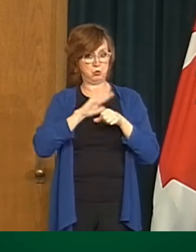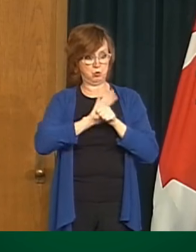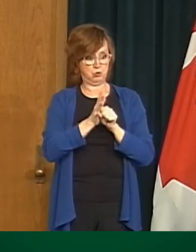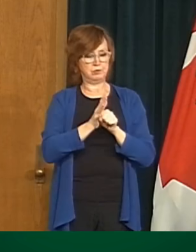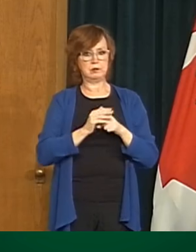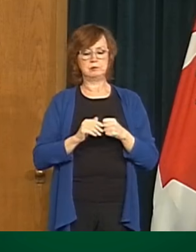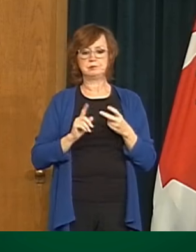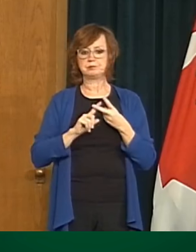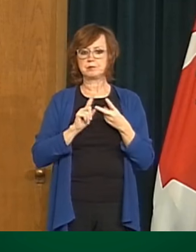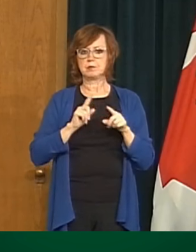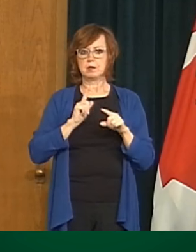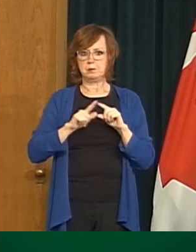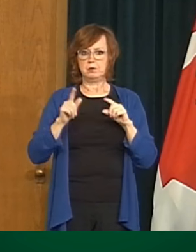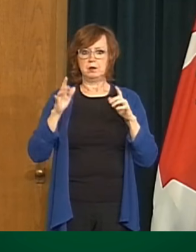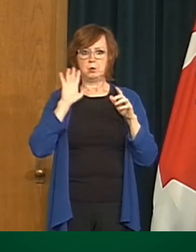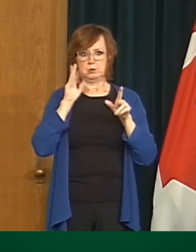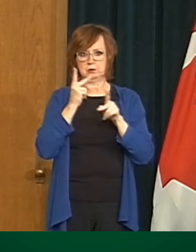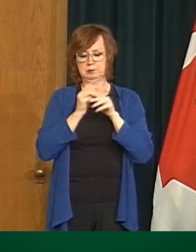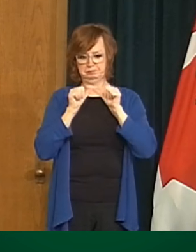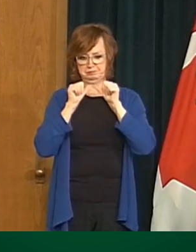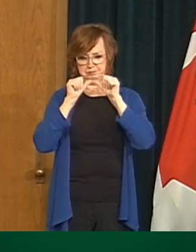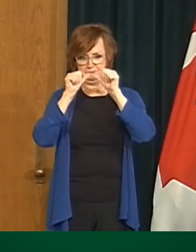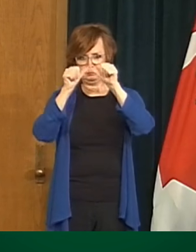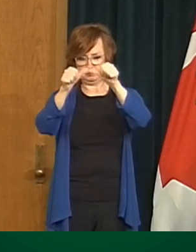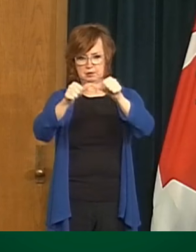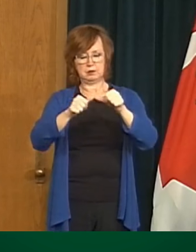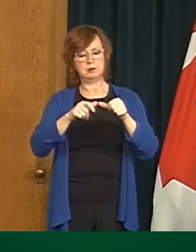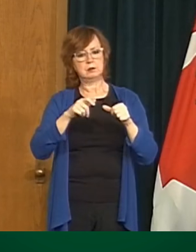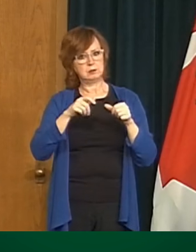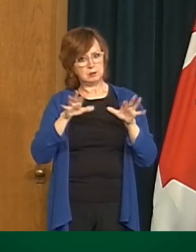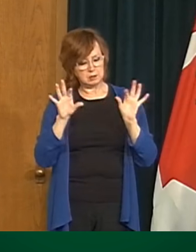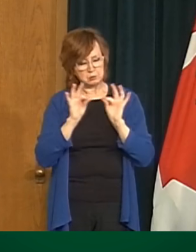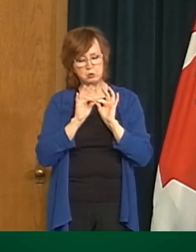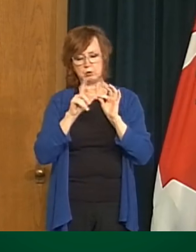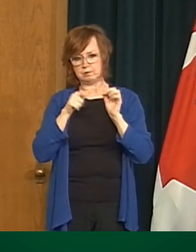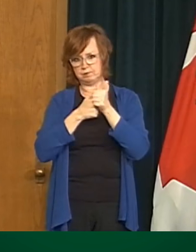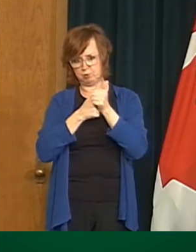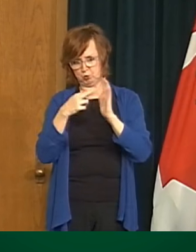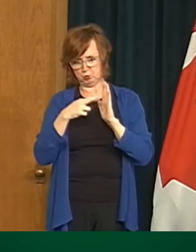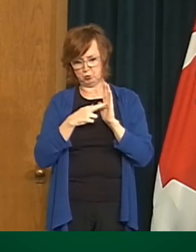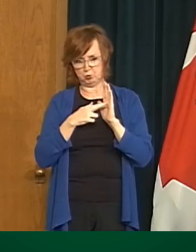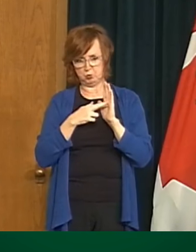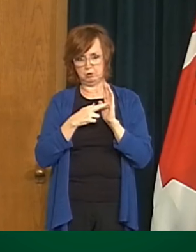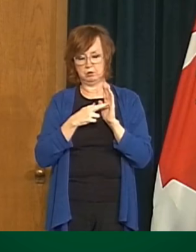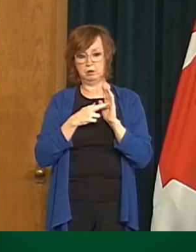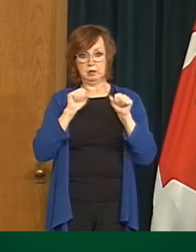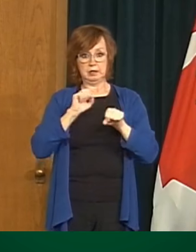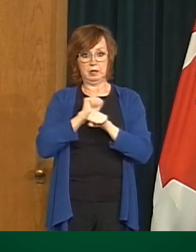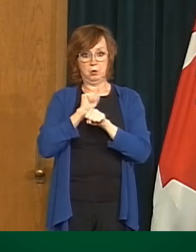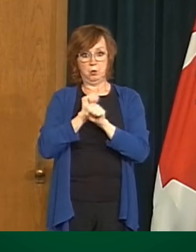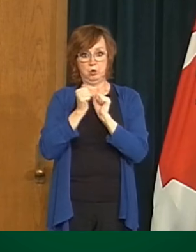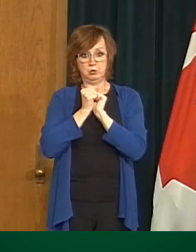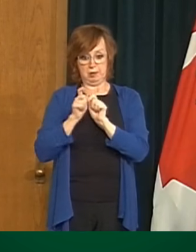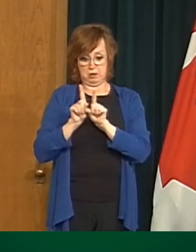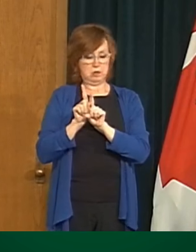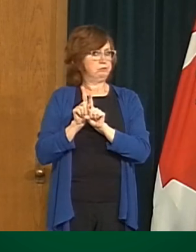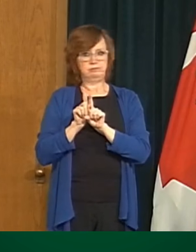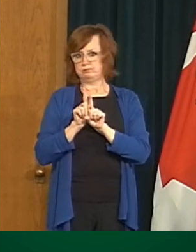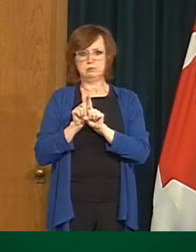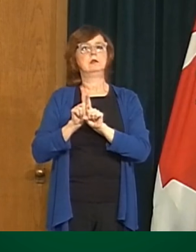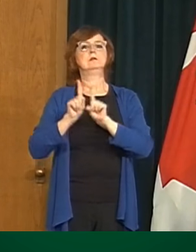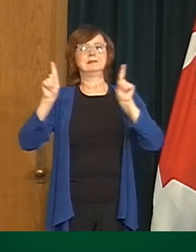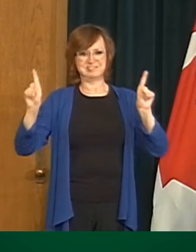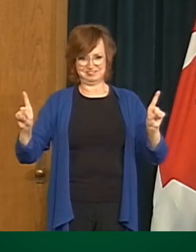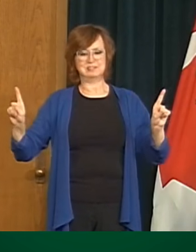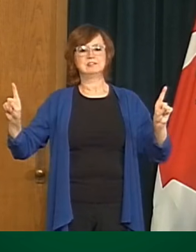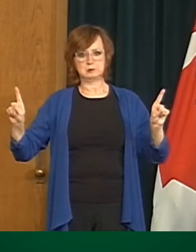communities, work sites will continue to be required to follow all physical distancing measures and restrictions that remain in place through the